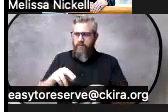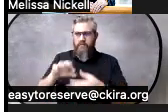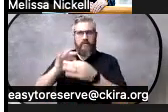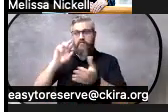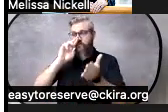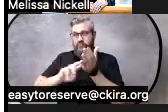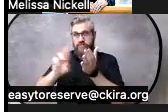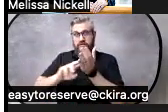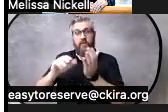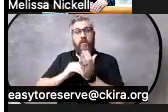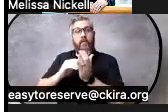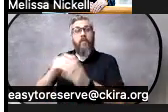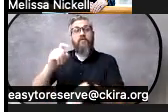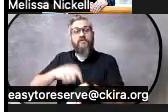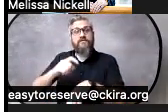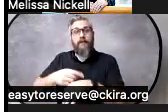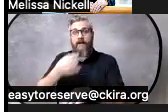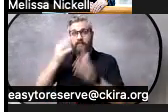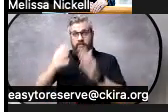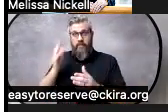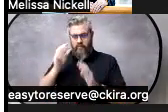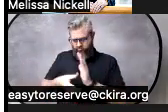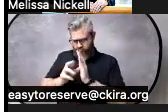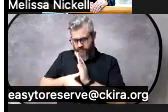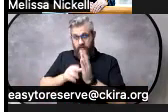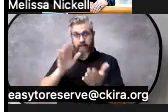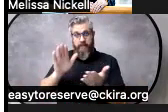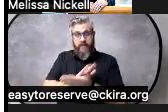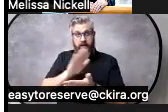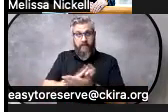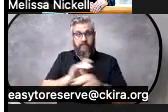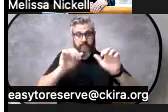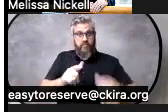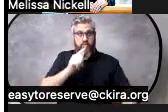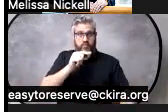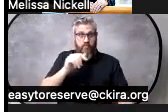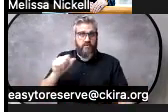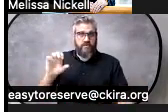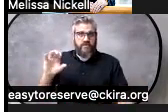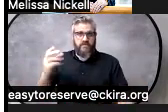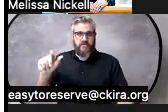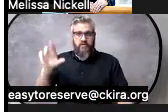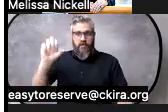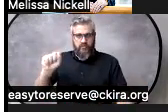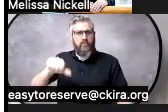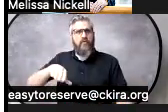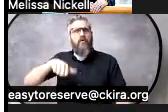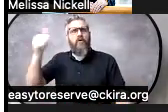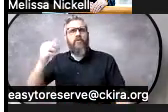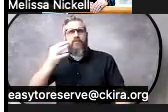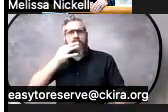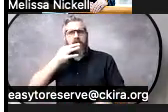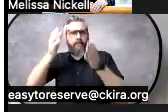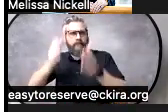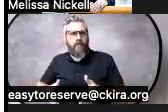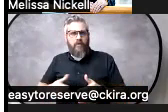is often reviewed by experts. These papers are written by scholars and are for scholars or other experts. So you're not going to see these